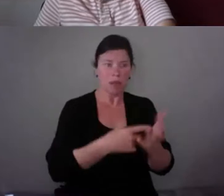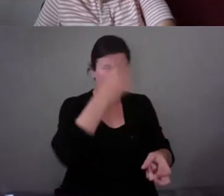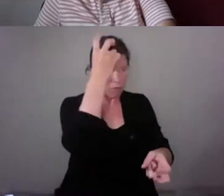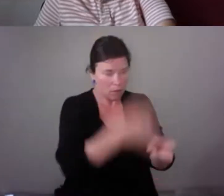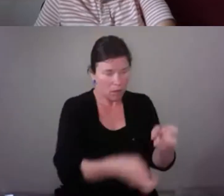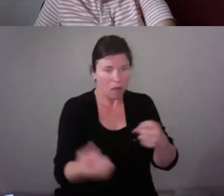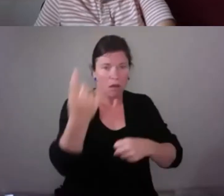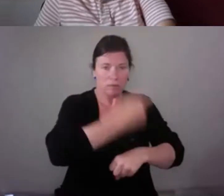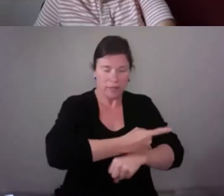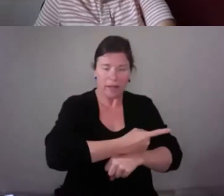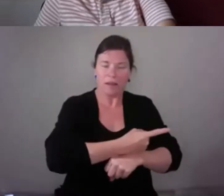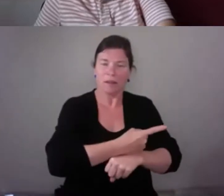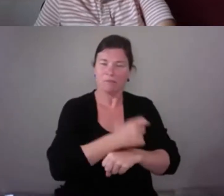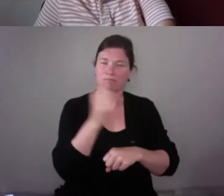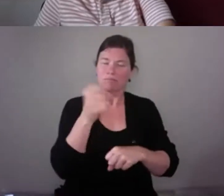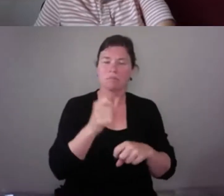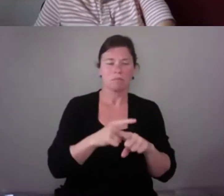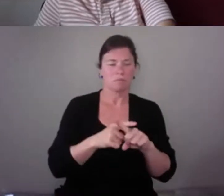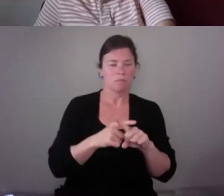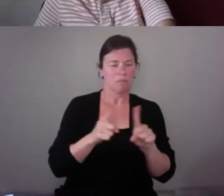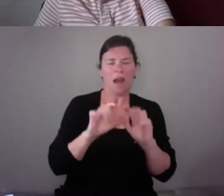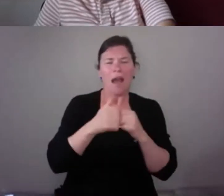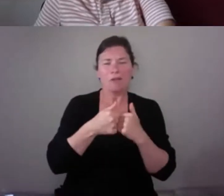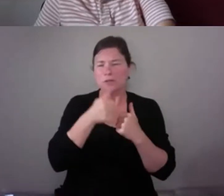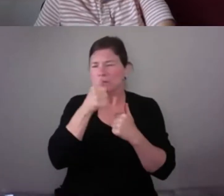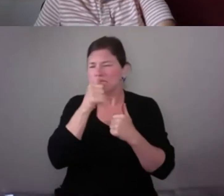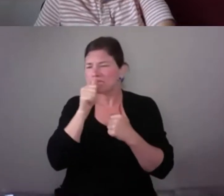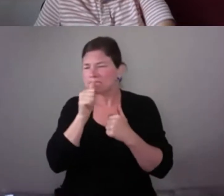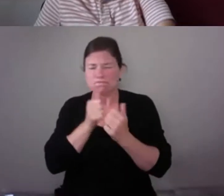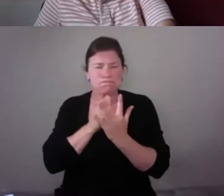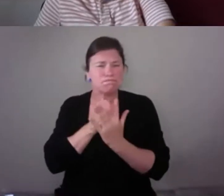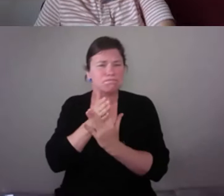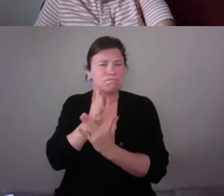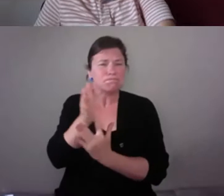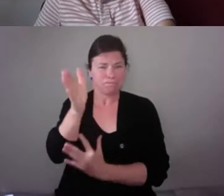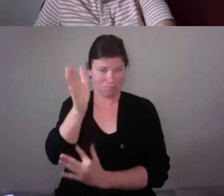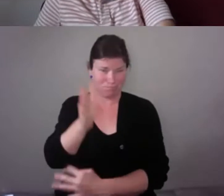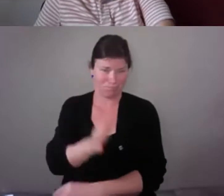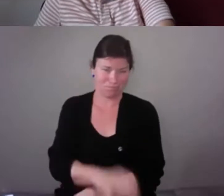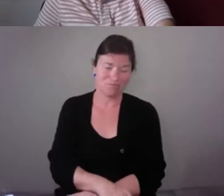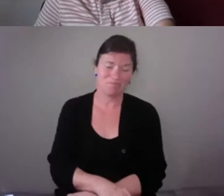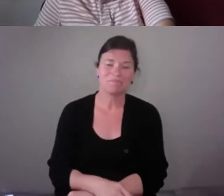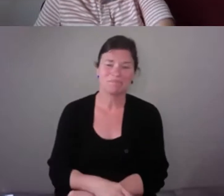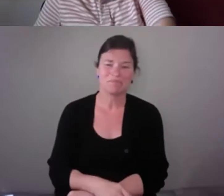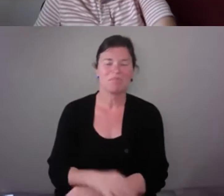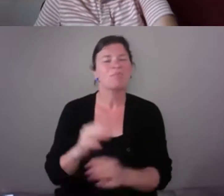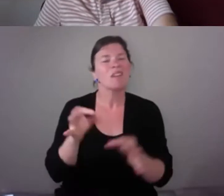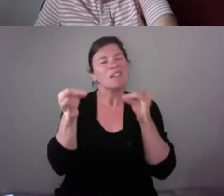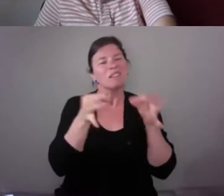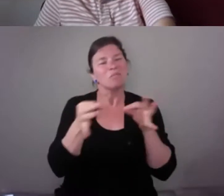how how to get through, and how our family how